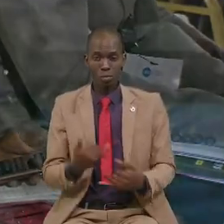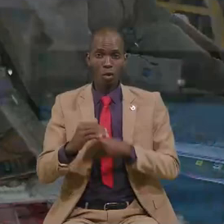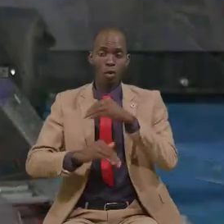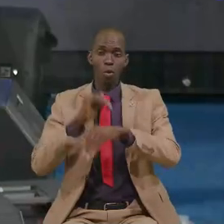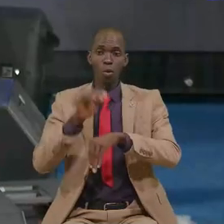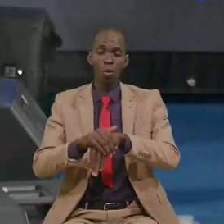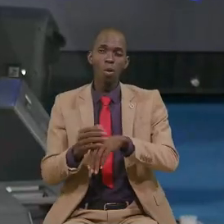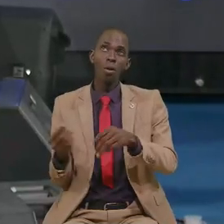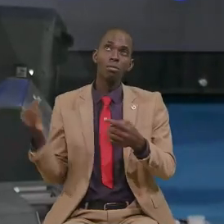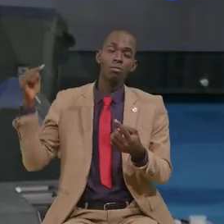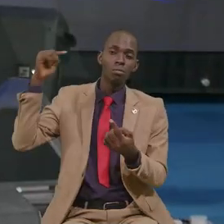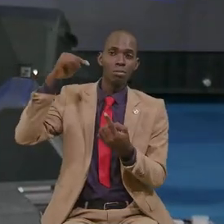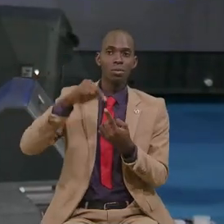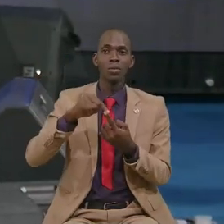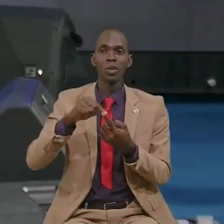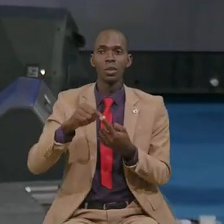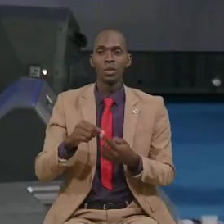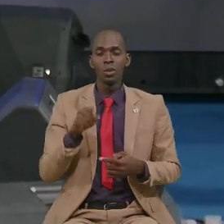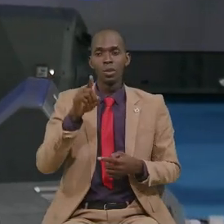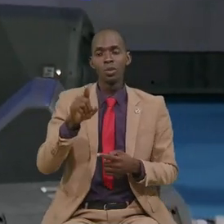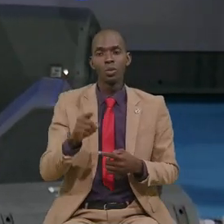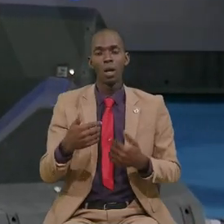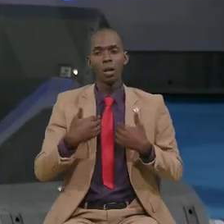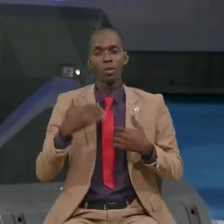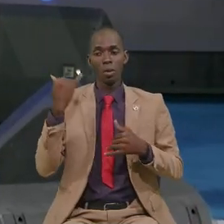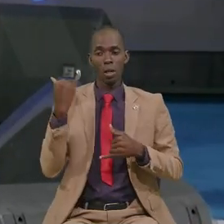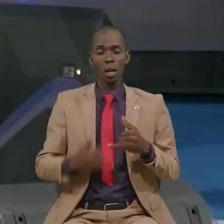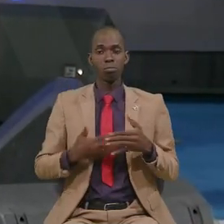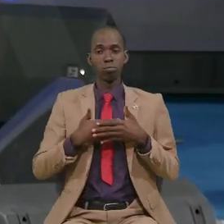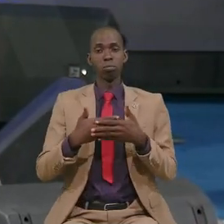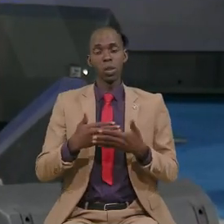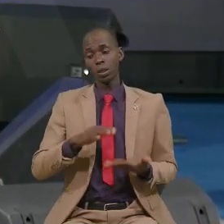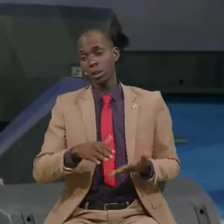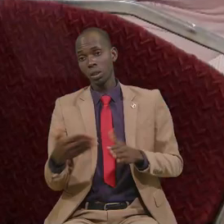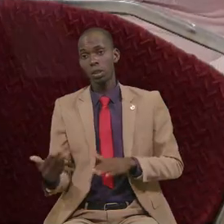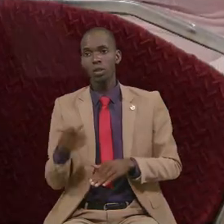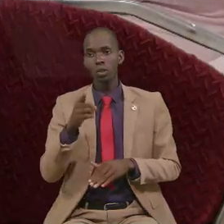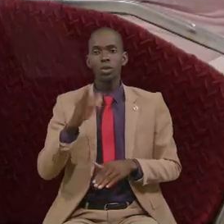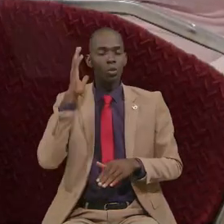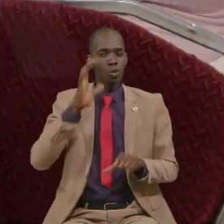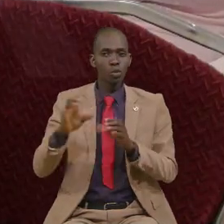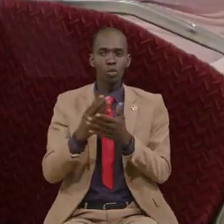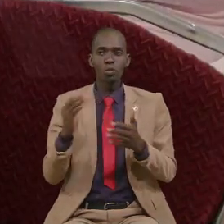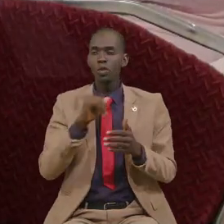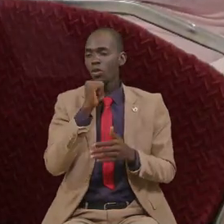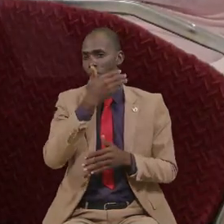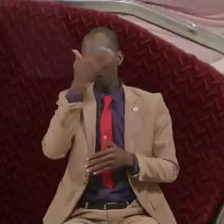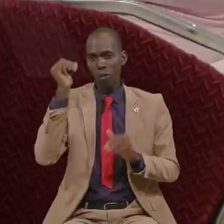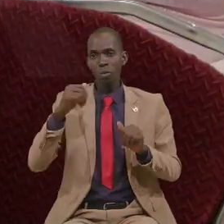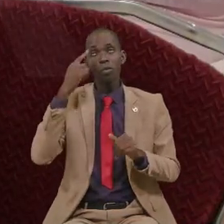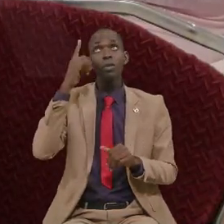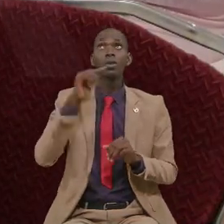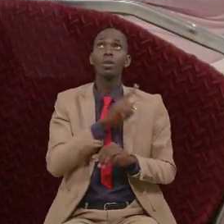until you breathe your last, you will do something unforgettable for God. But you